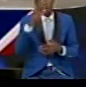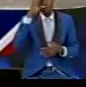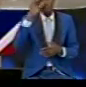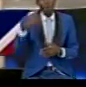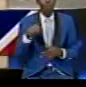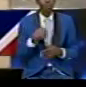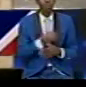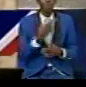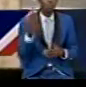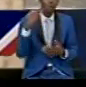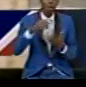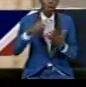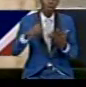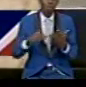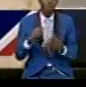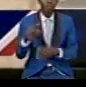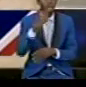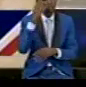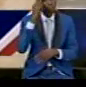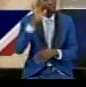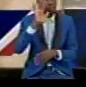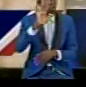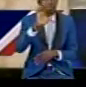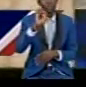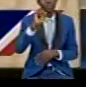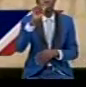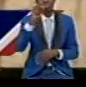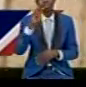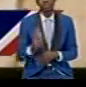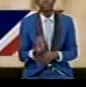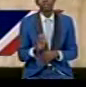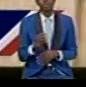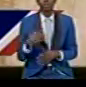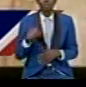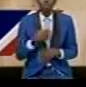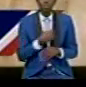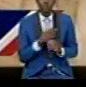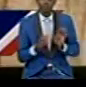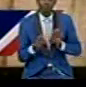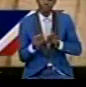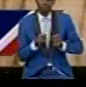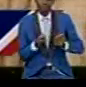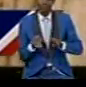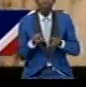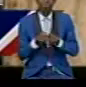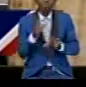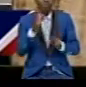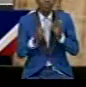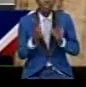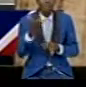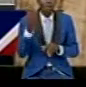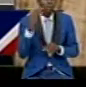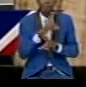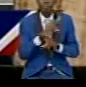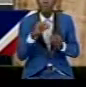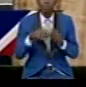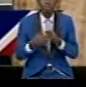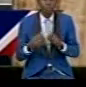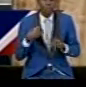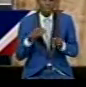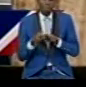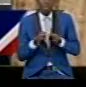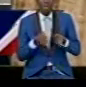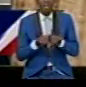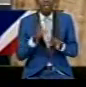were among you for your sake. We acted as if there wasn't any problem. We acted as if